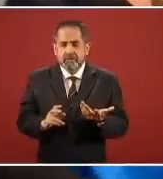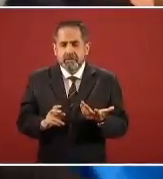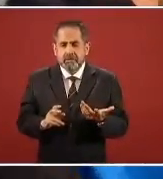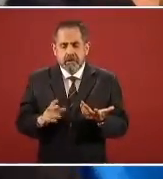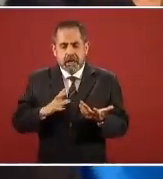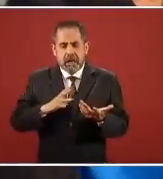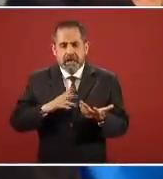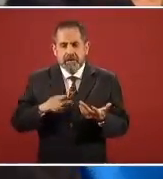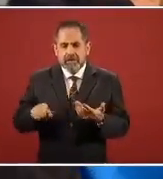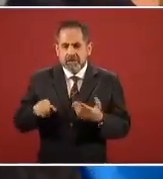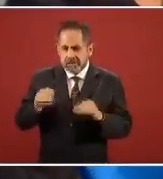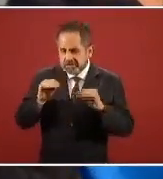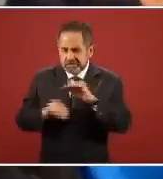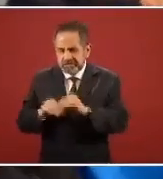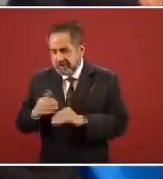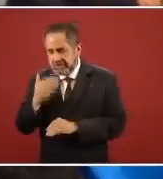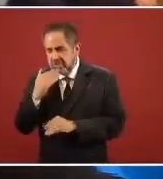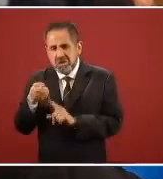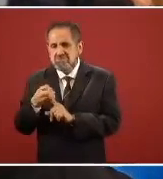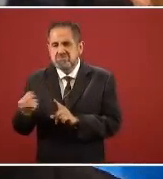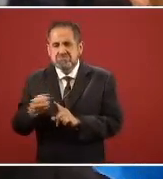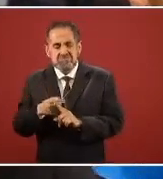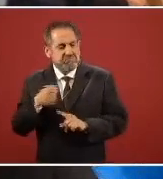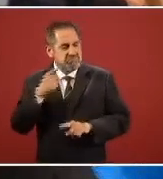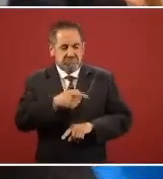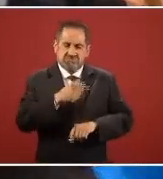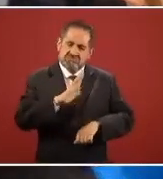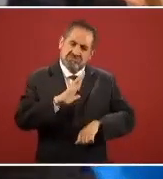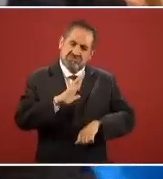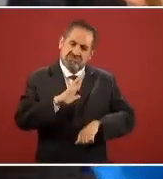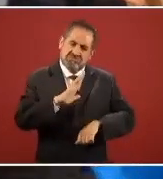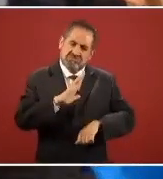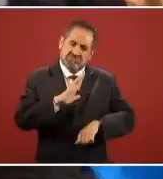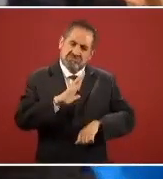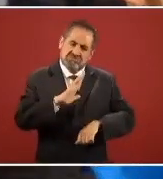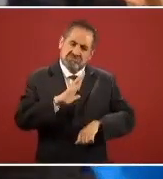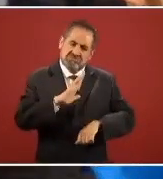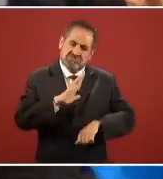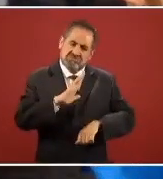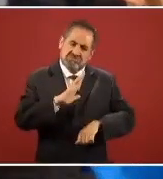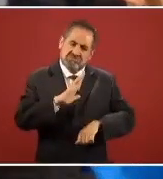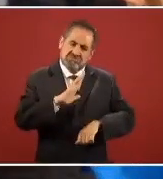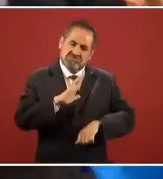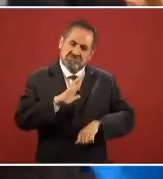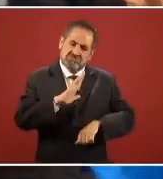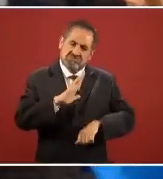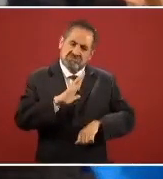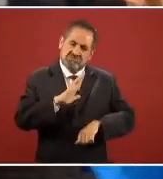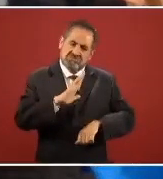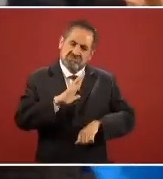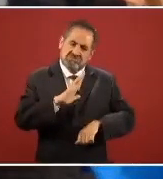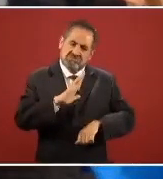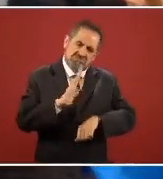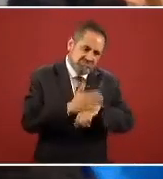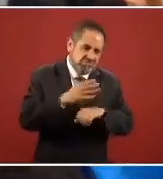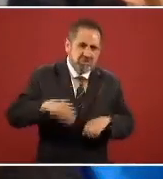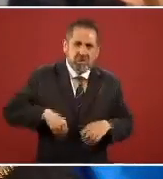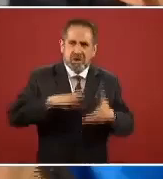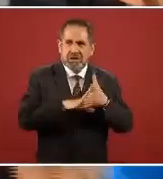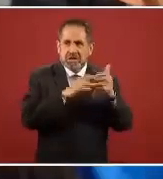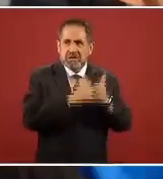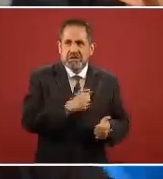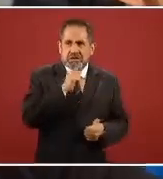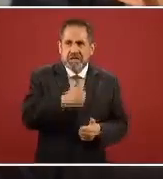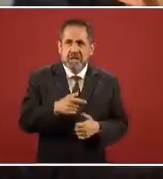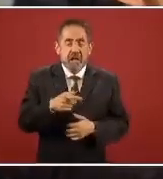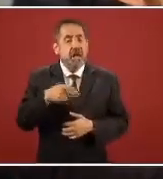sido deficientes para poderlo castigar. That have been deficient to try to help him. Pero